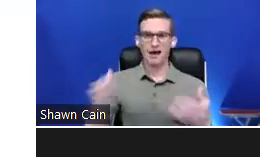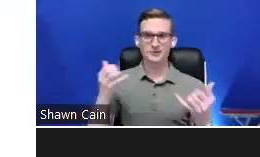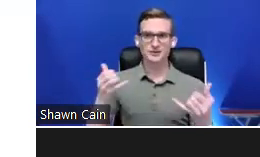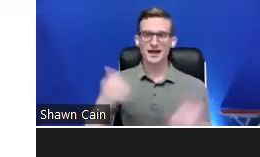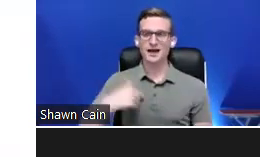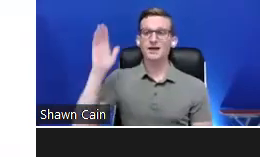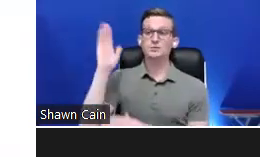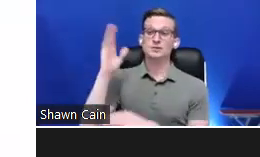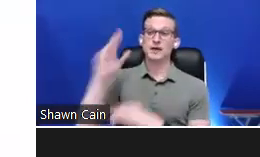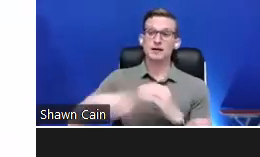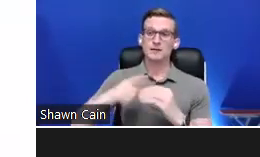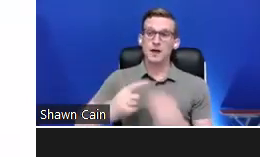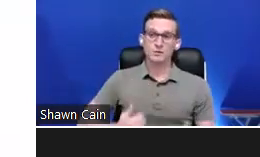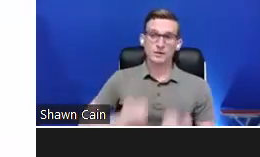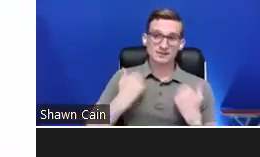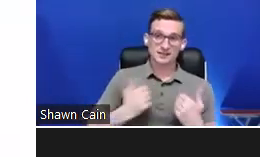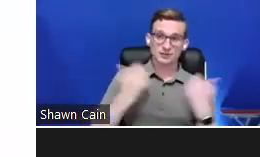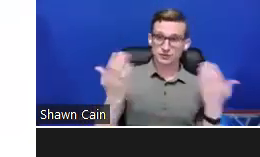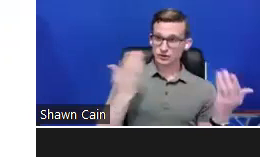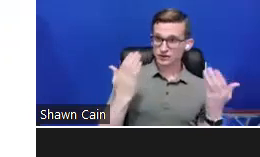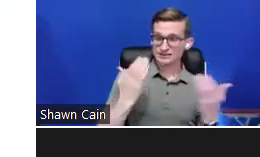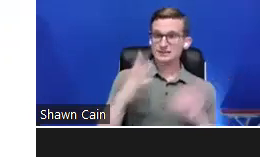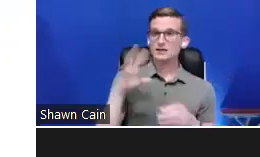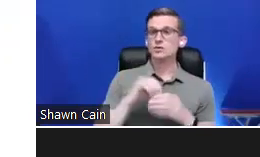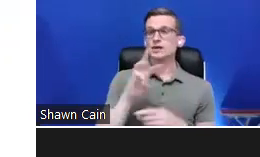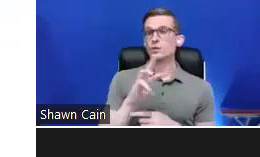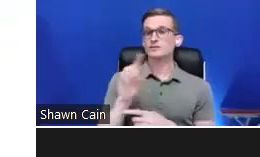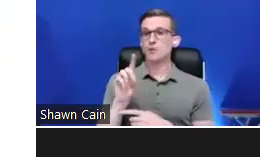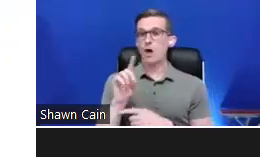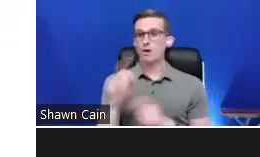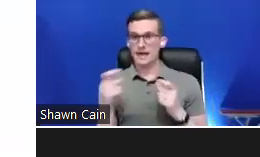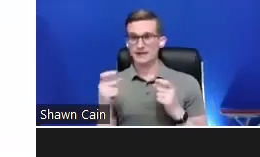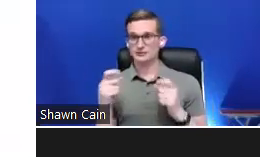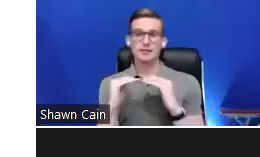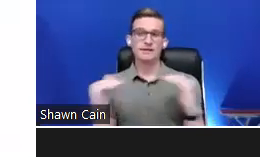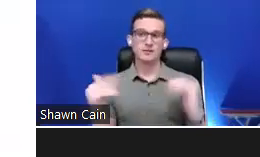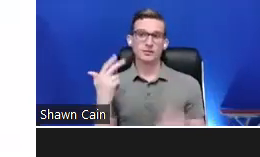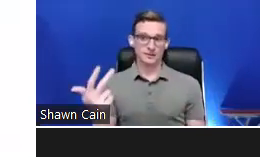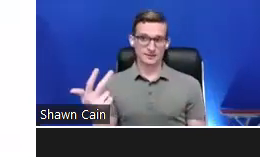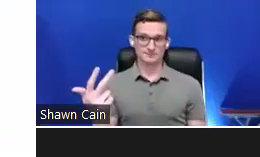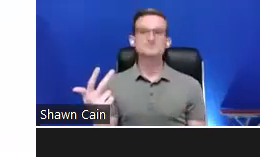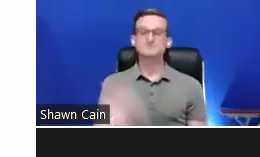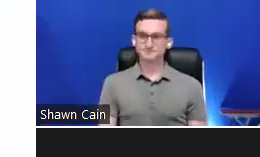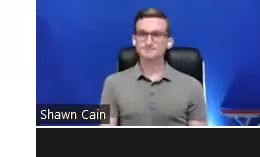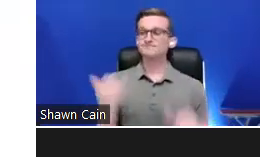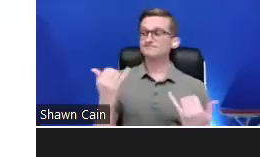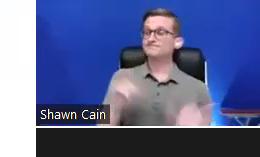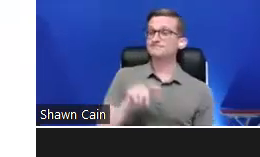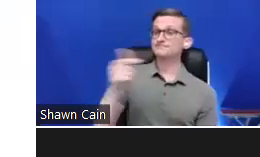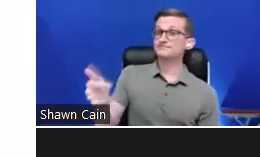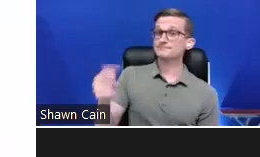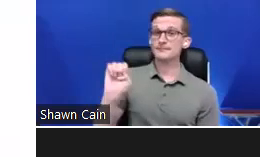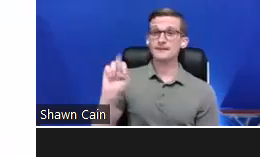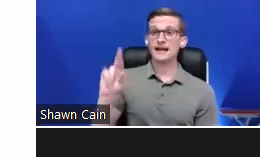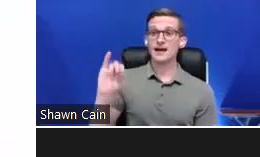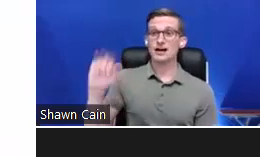on residential services, including withdrawal management at a level 3. I will go ahead and turn it over to Erica.